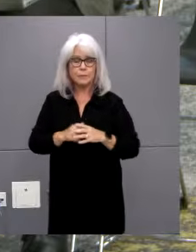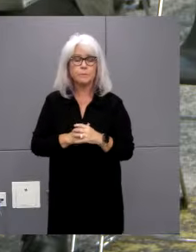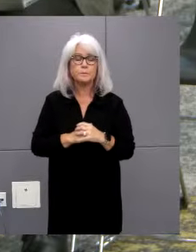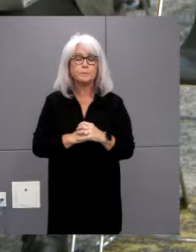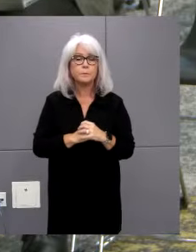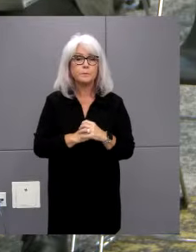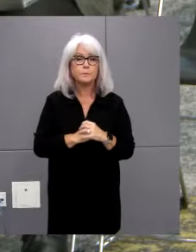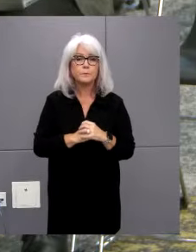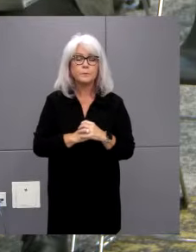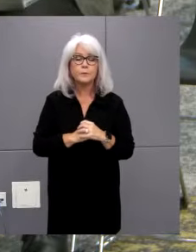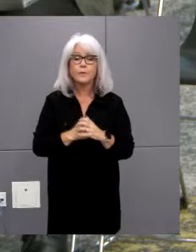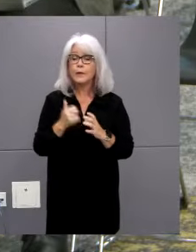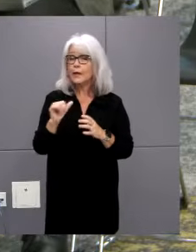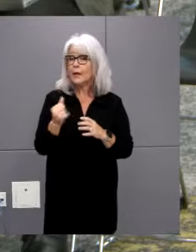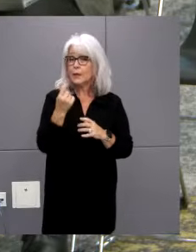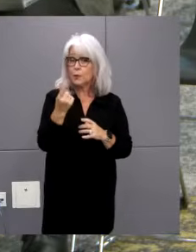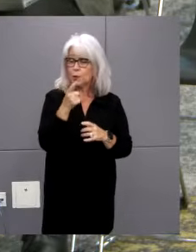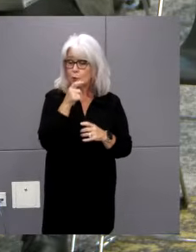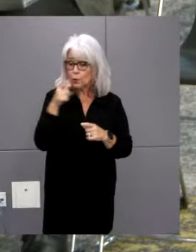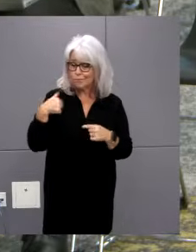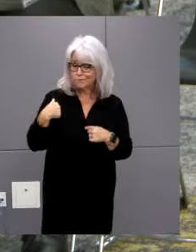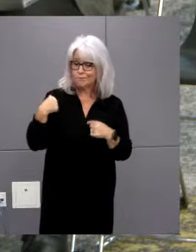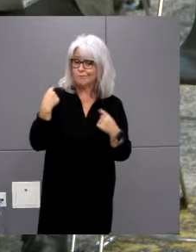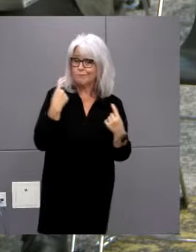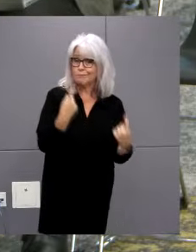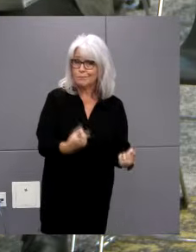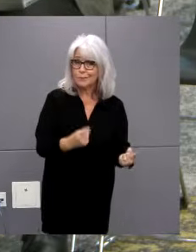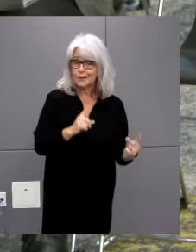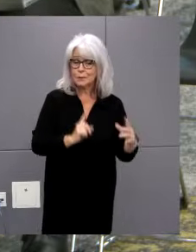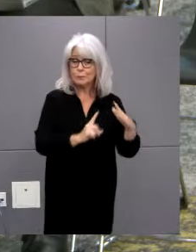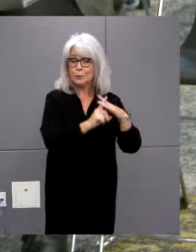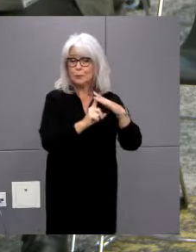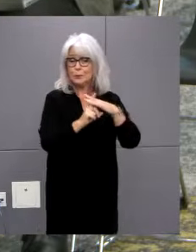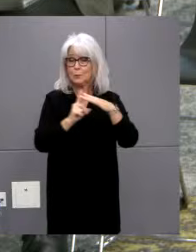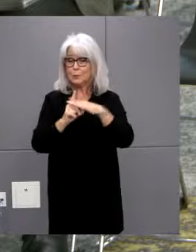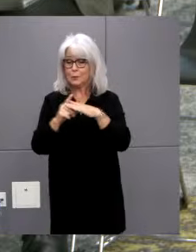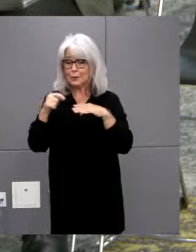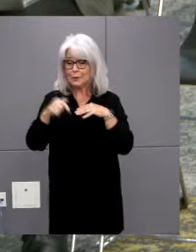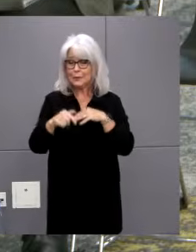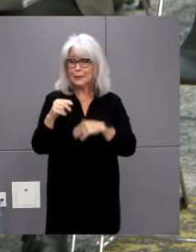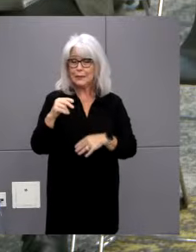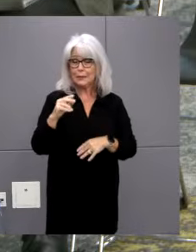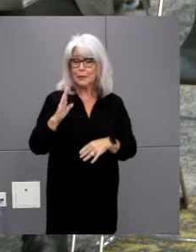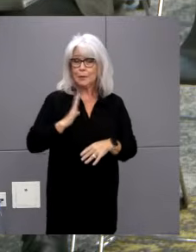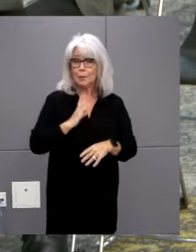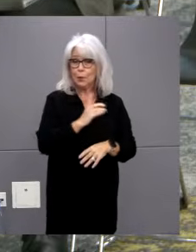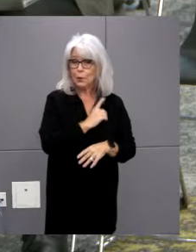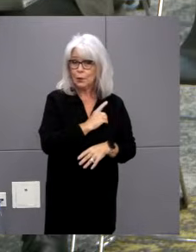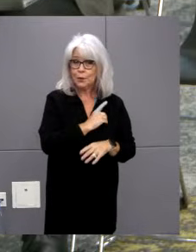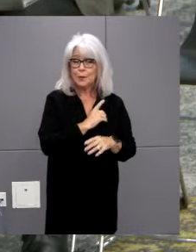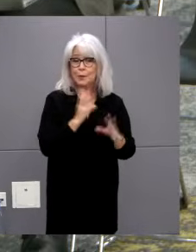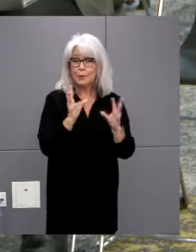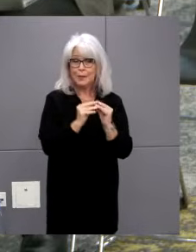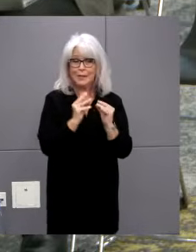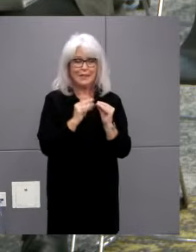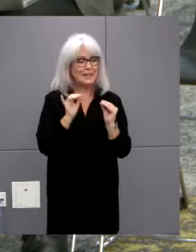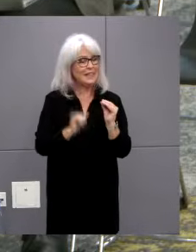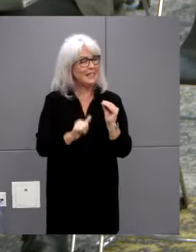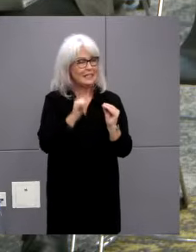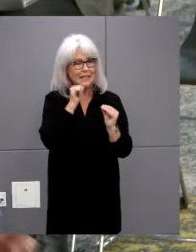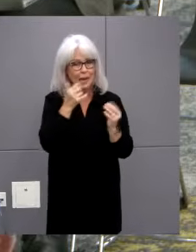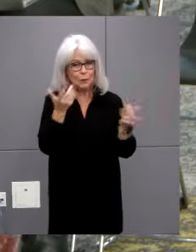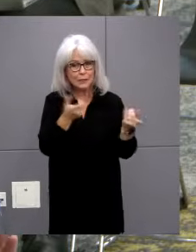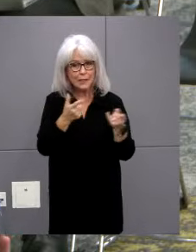As anyone who's been attending for the last several years knows, this is not the current condition of